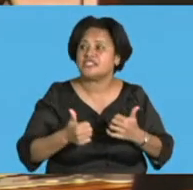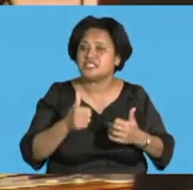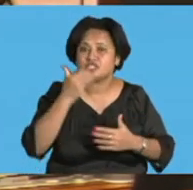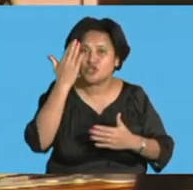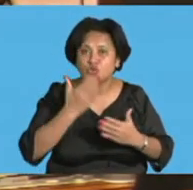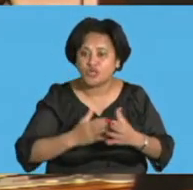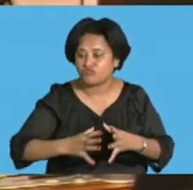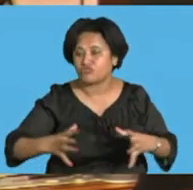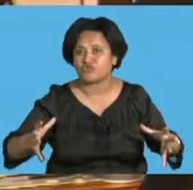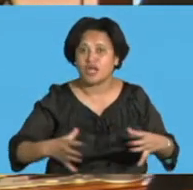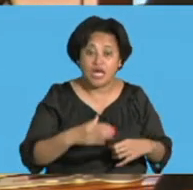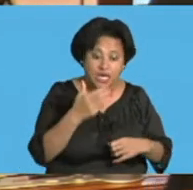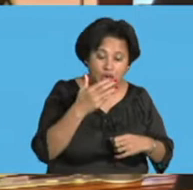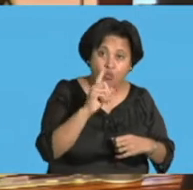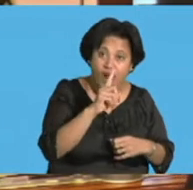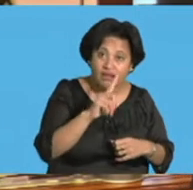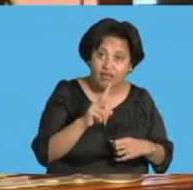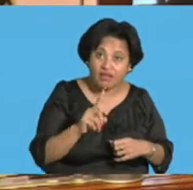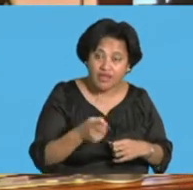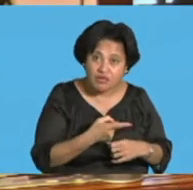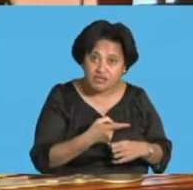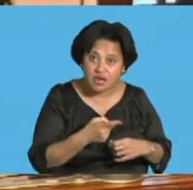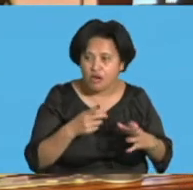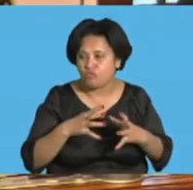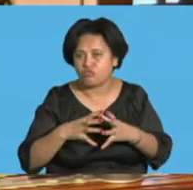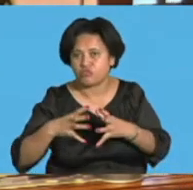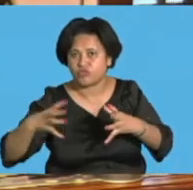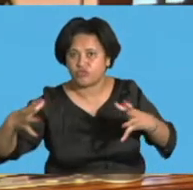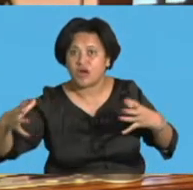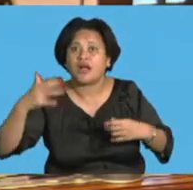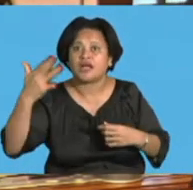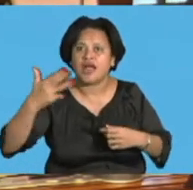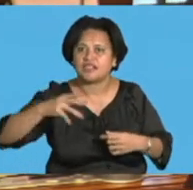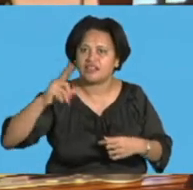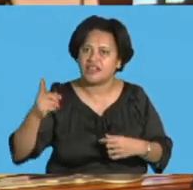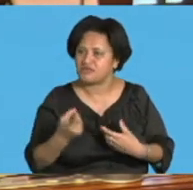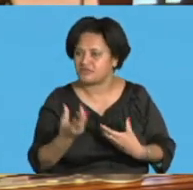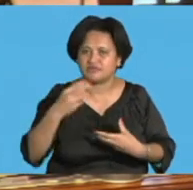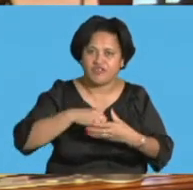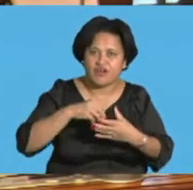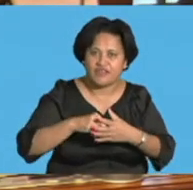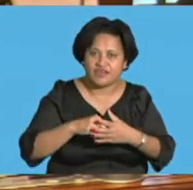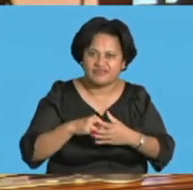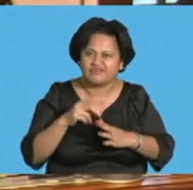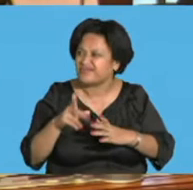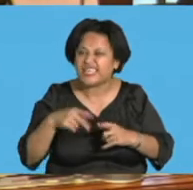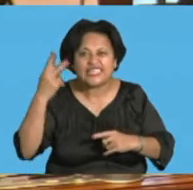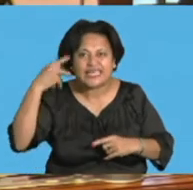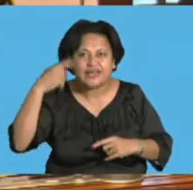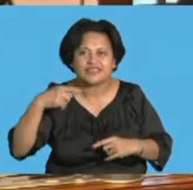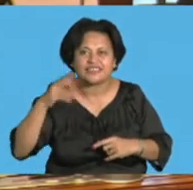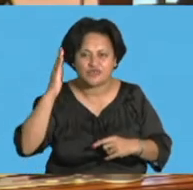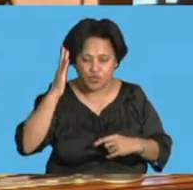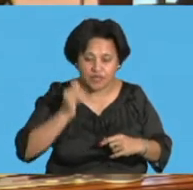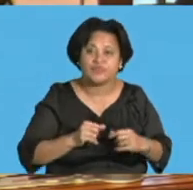over 19,000. By opening the doors to education, we've seen a continuous increase of 1% annually in primary